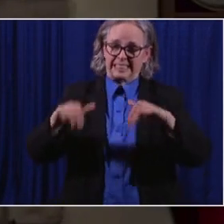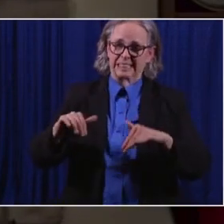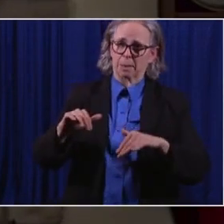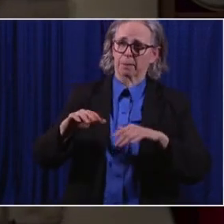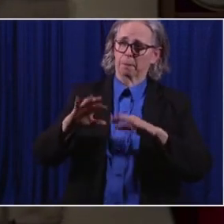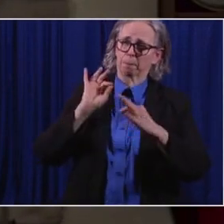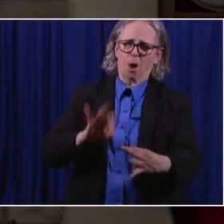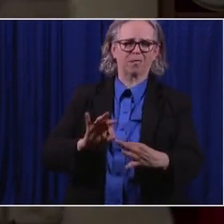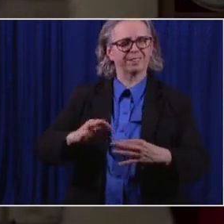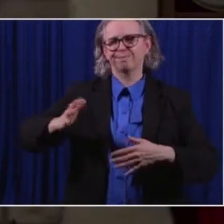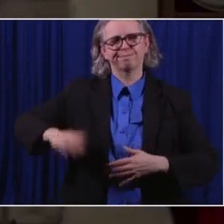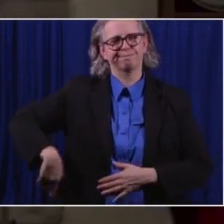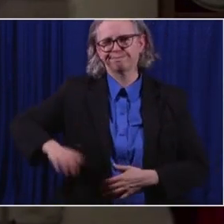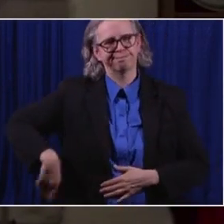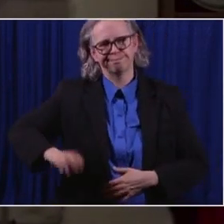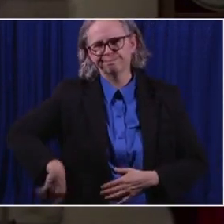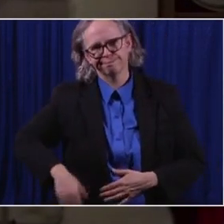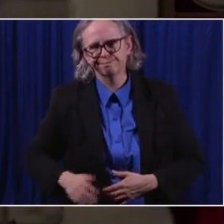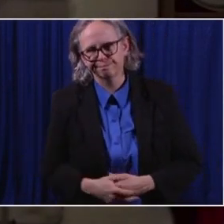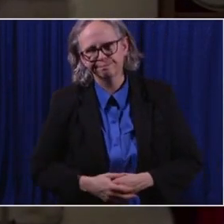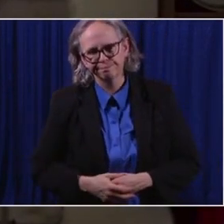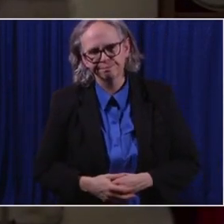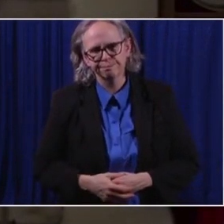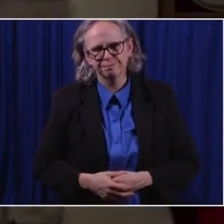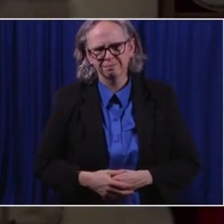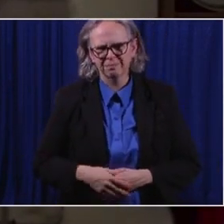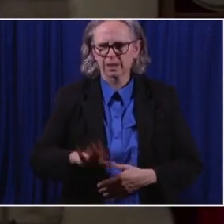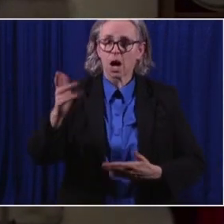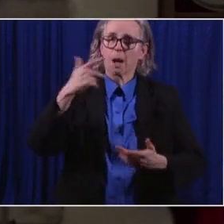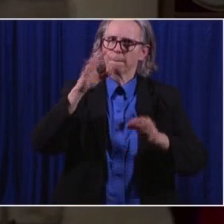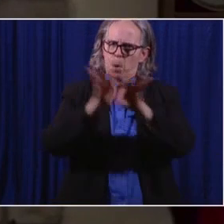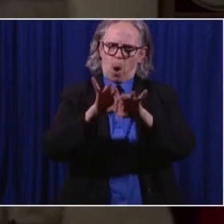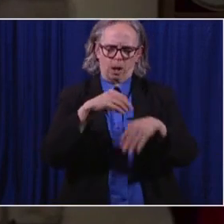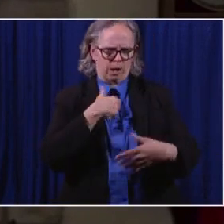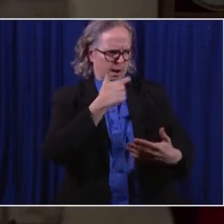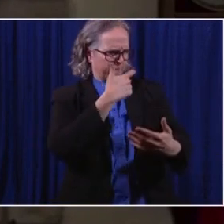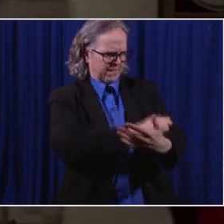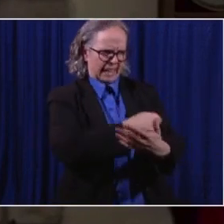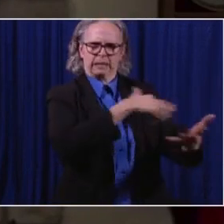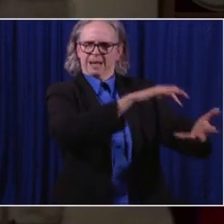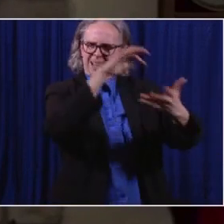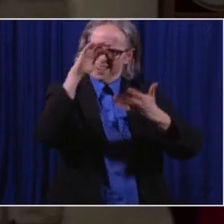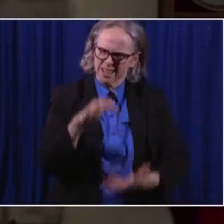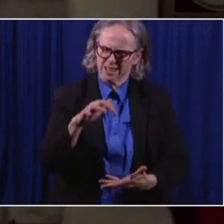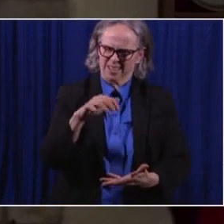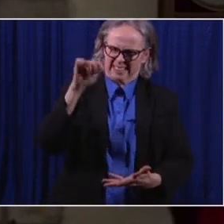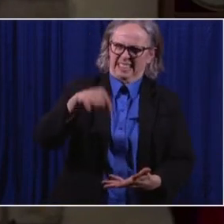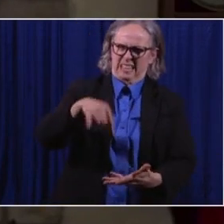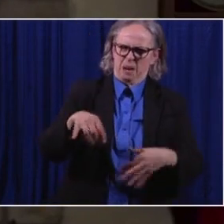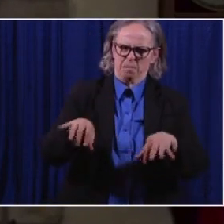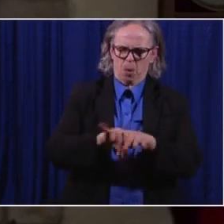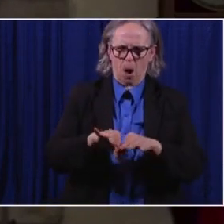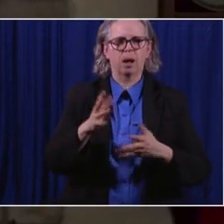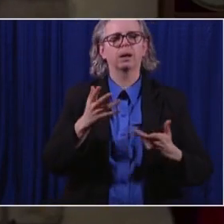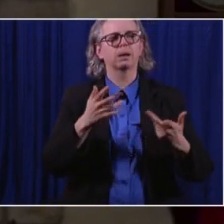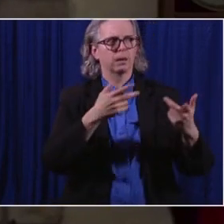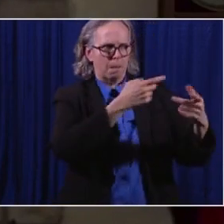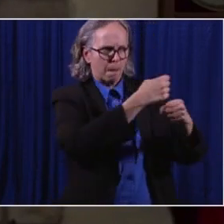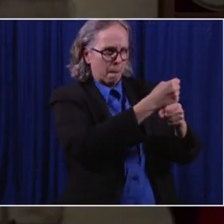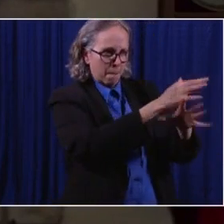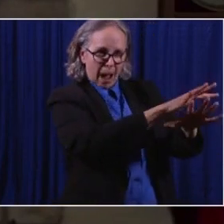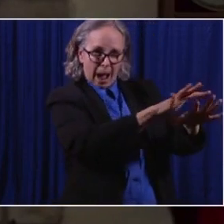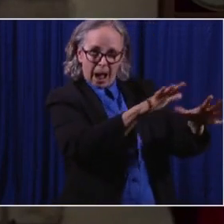You have the vaccine coming into Ohio, you have a manufacturer, then in some cases you have someone who is